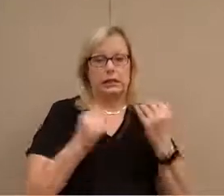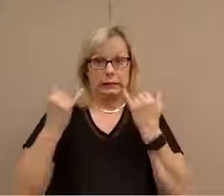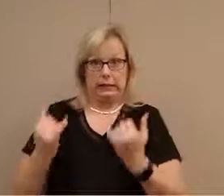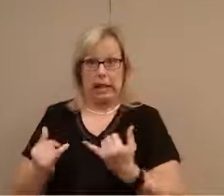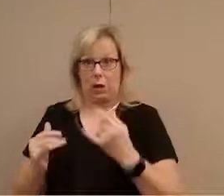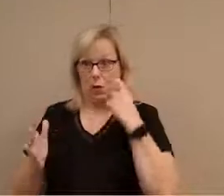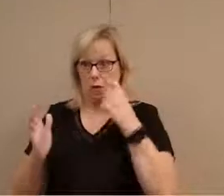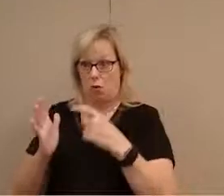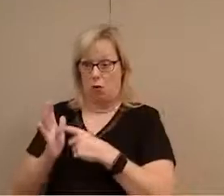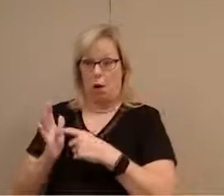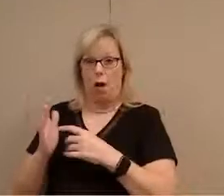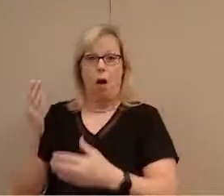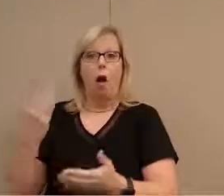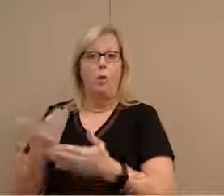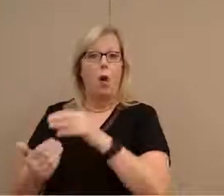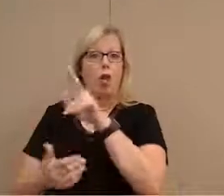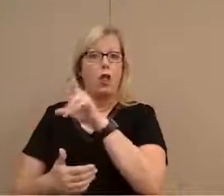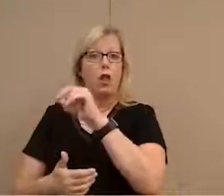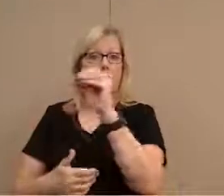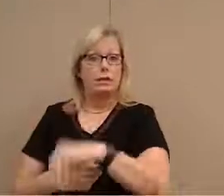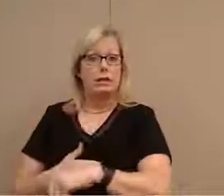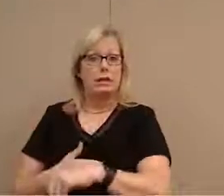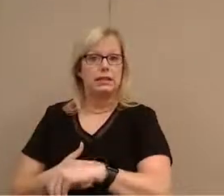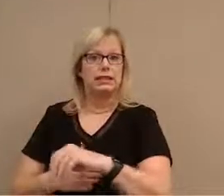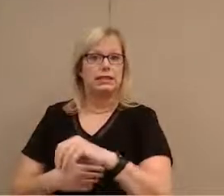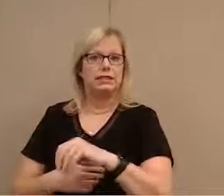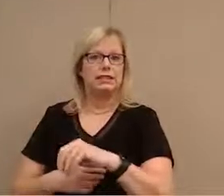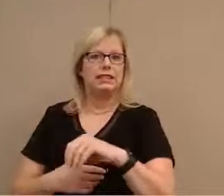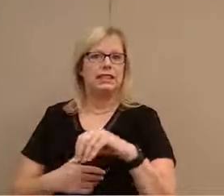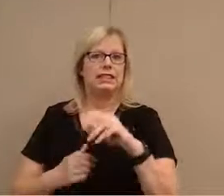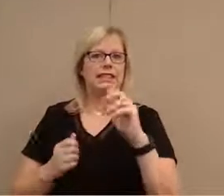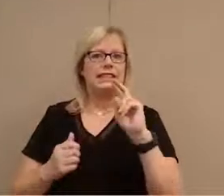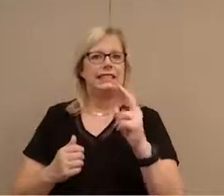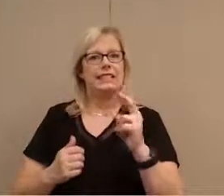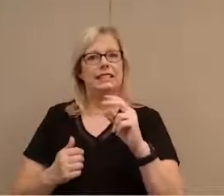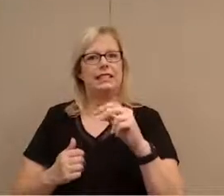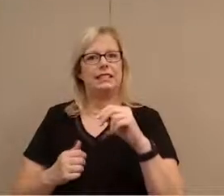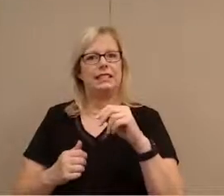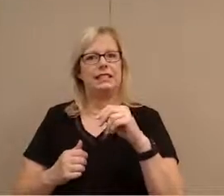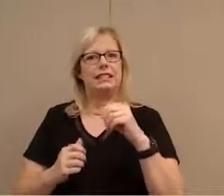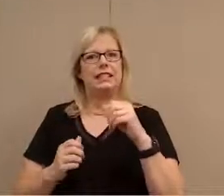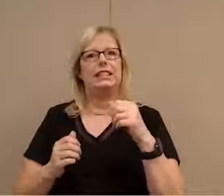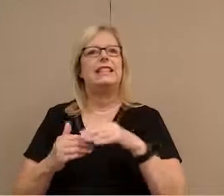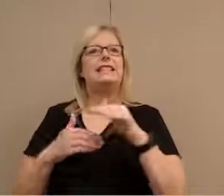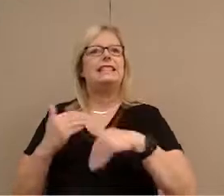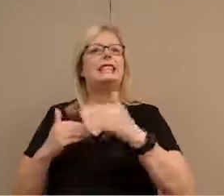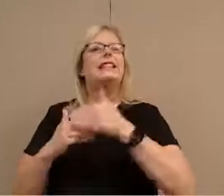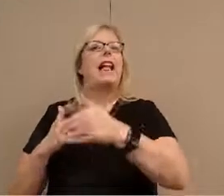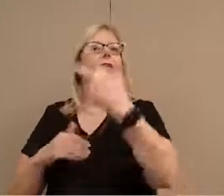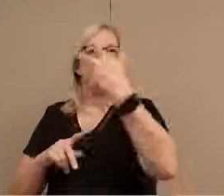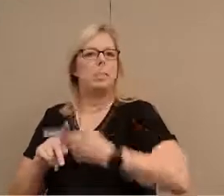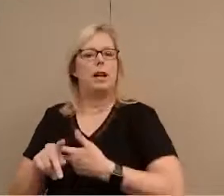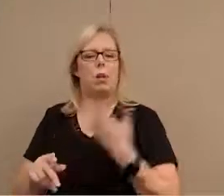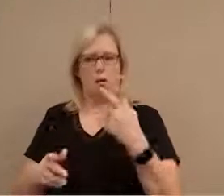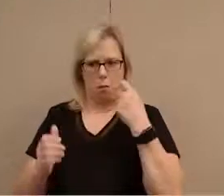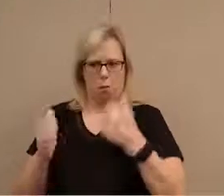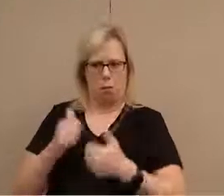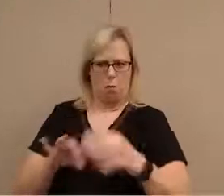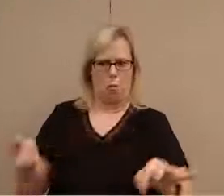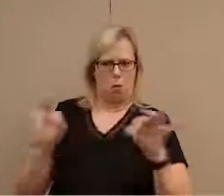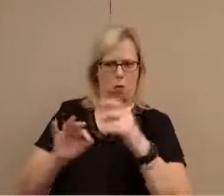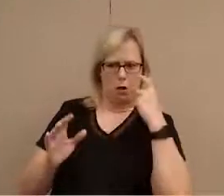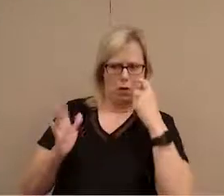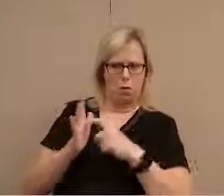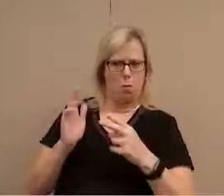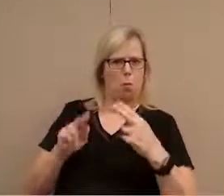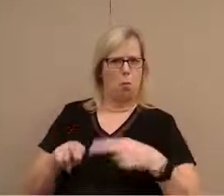we're seeing close to 30% on the second quarter. And the most important one where we're seeing a